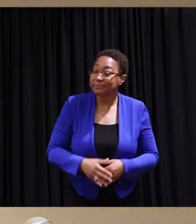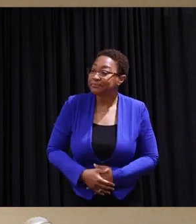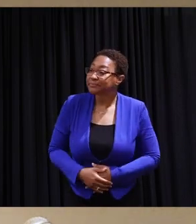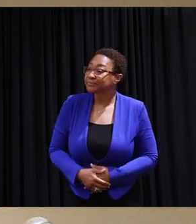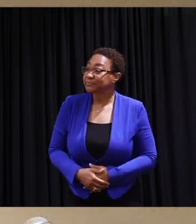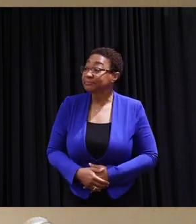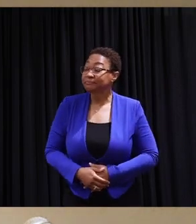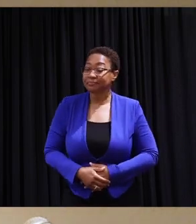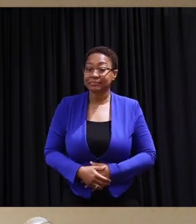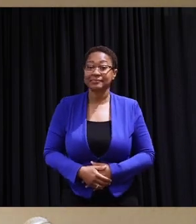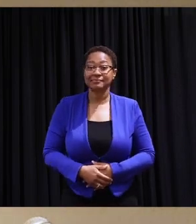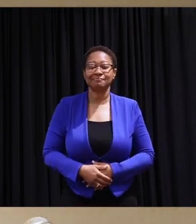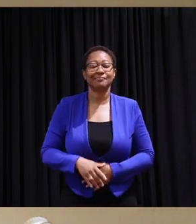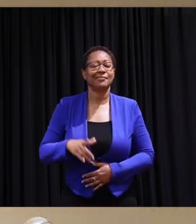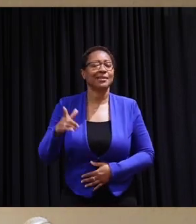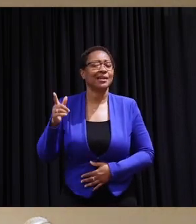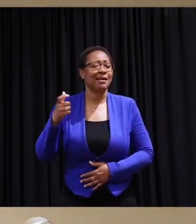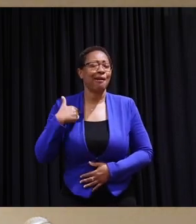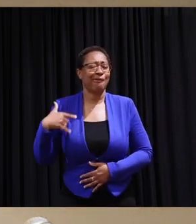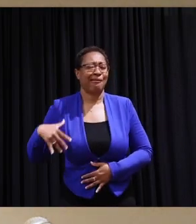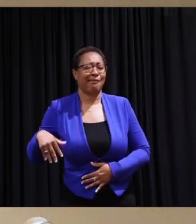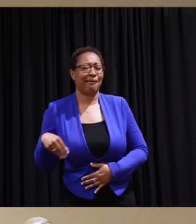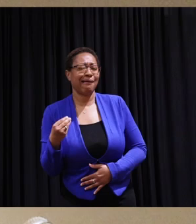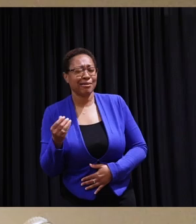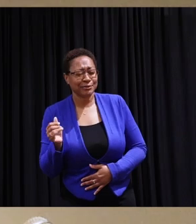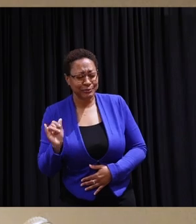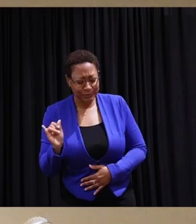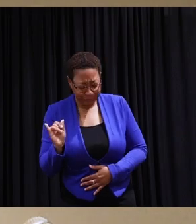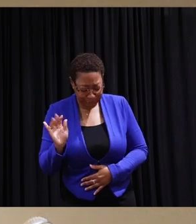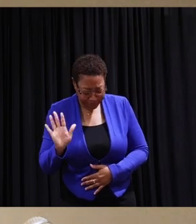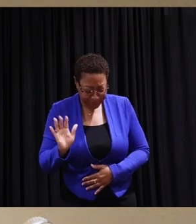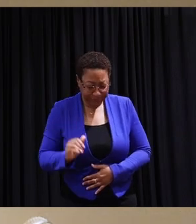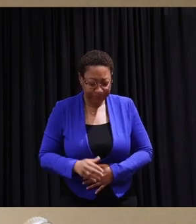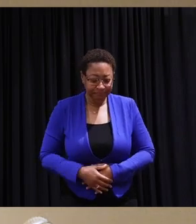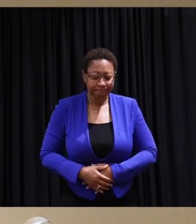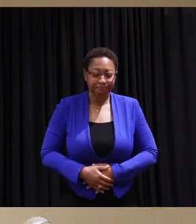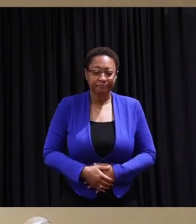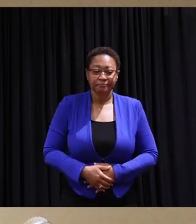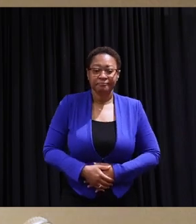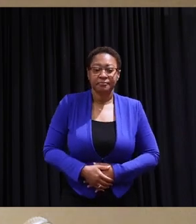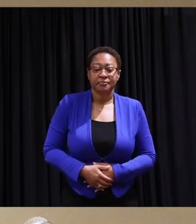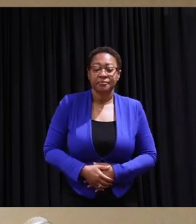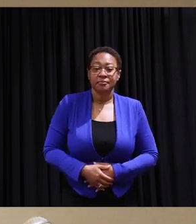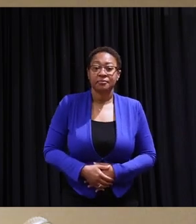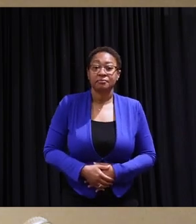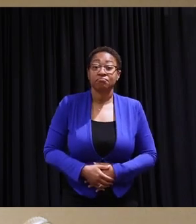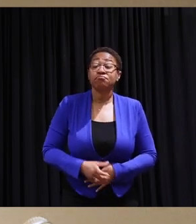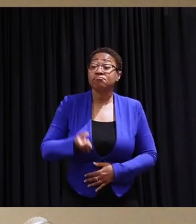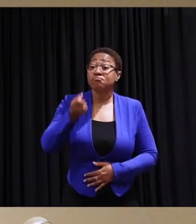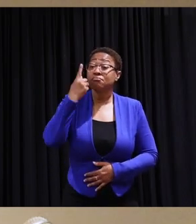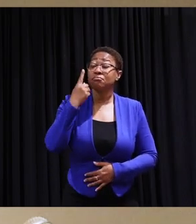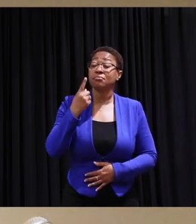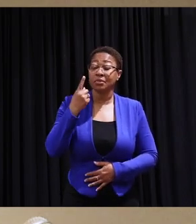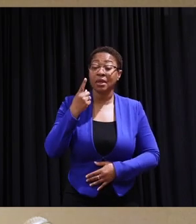Thank you. And can I just add to that the issues with the environmental